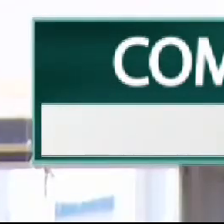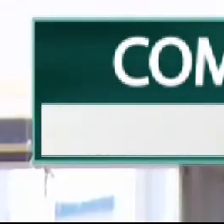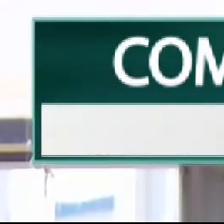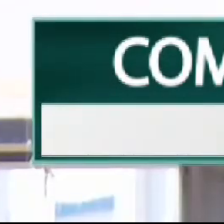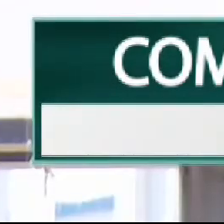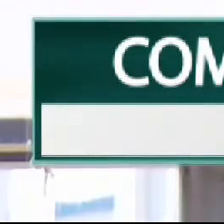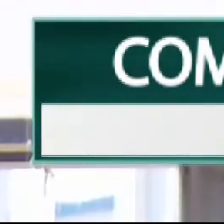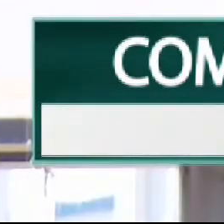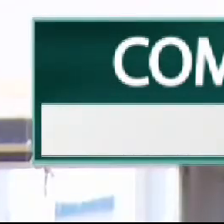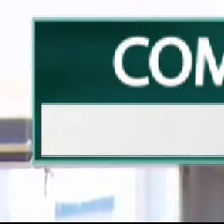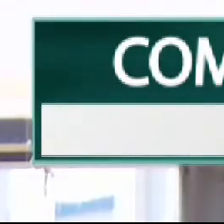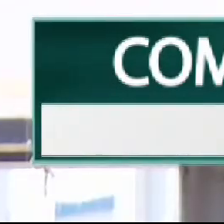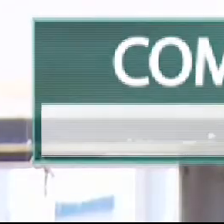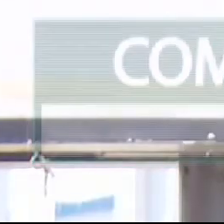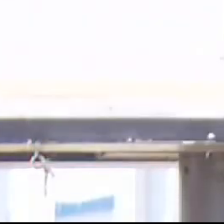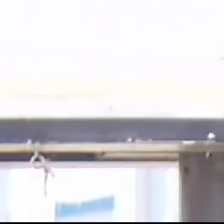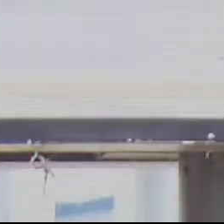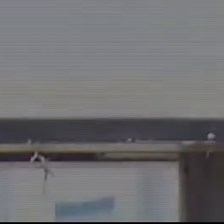Tonight.